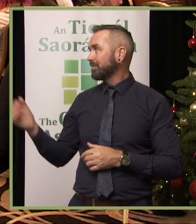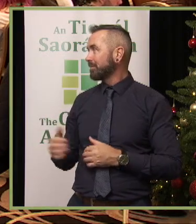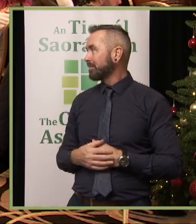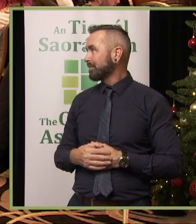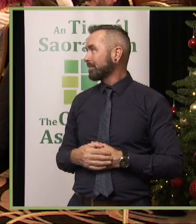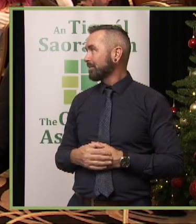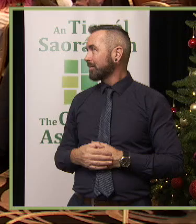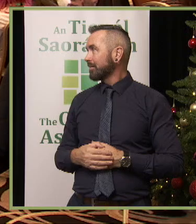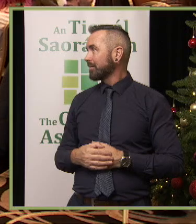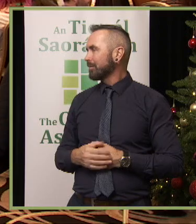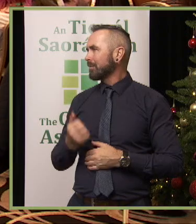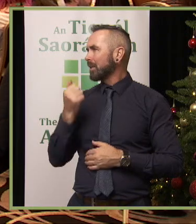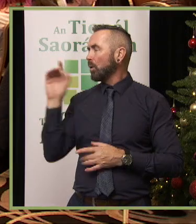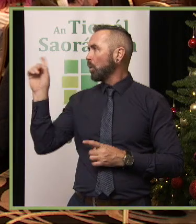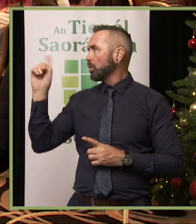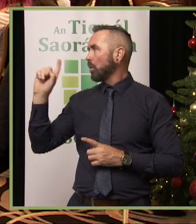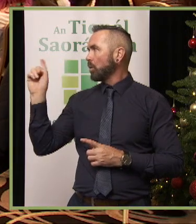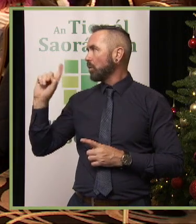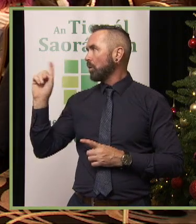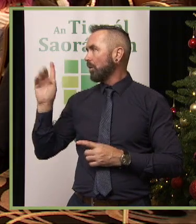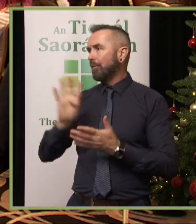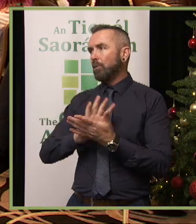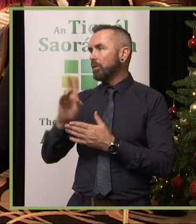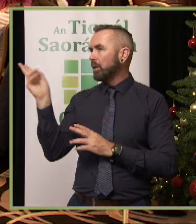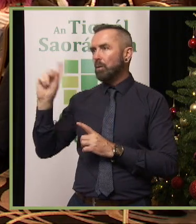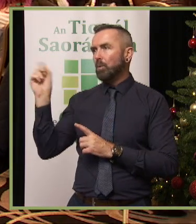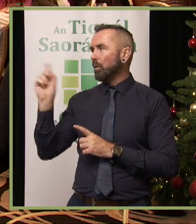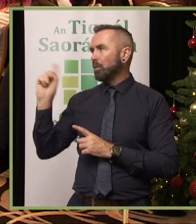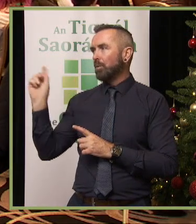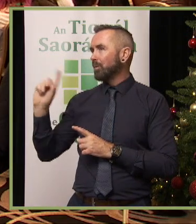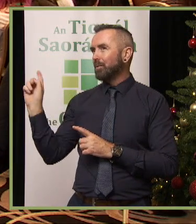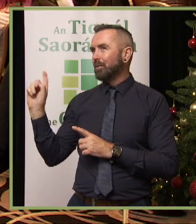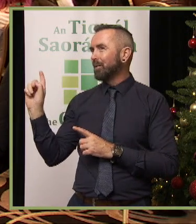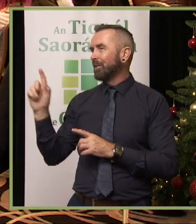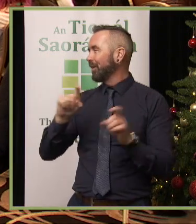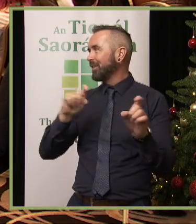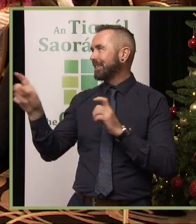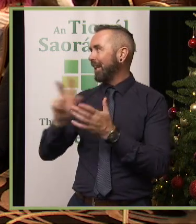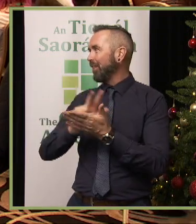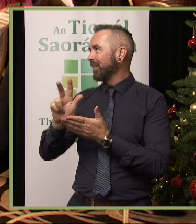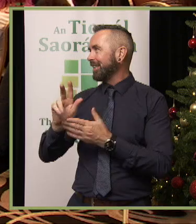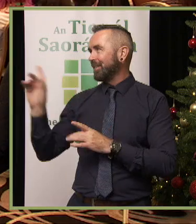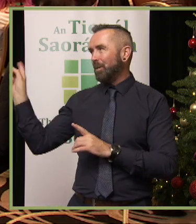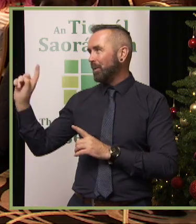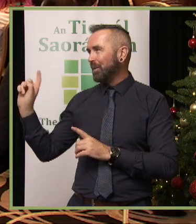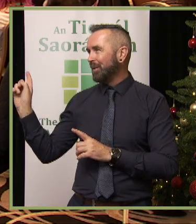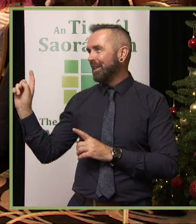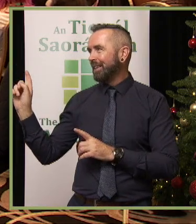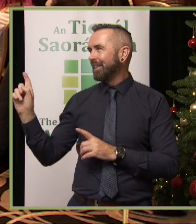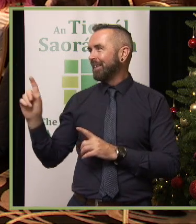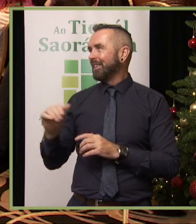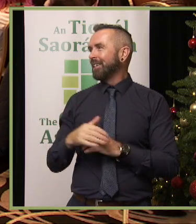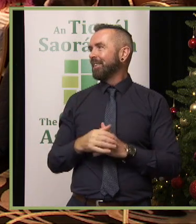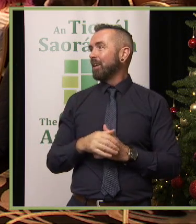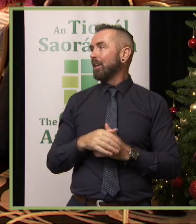Sorry, number 14 again. No, let's stay on 13 for a moment. Okay, Adele, is this for 13? It's a good one. Different?